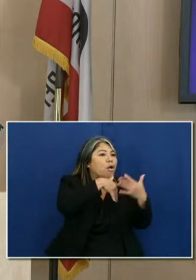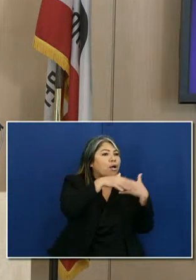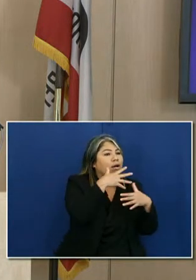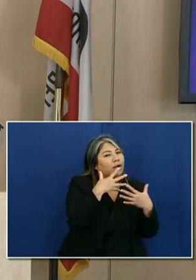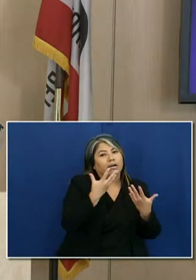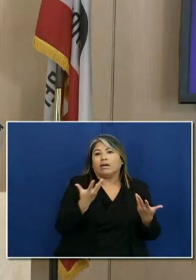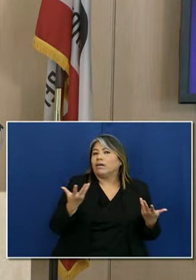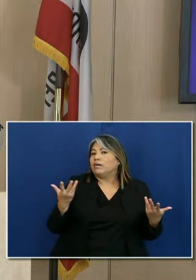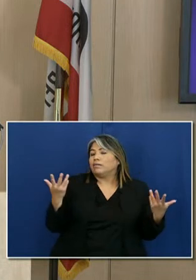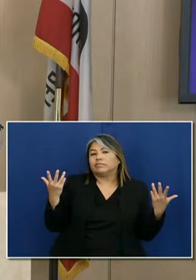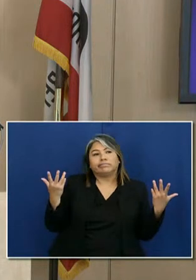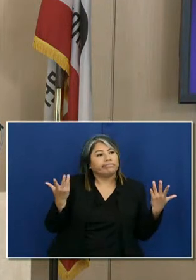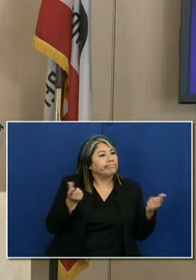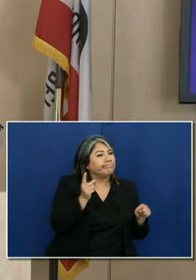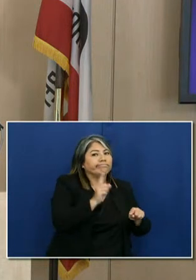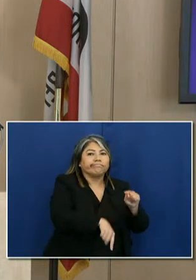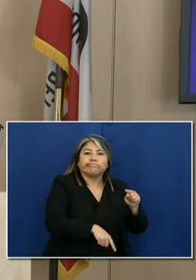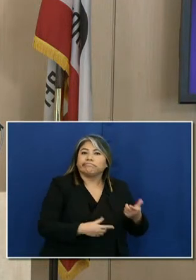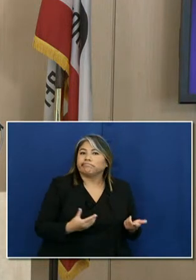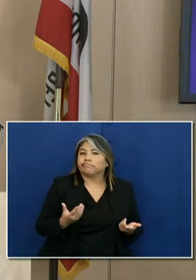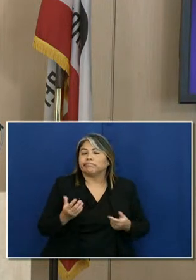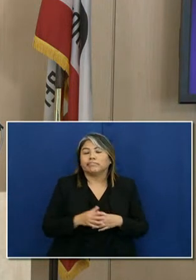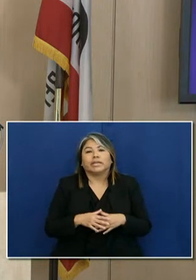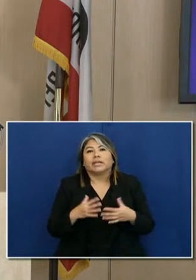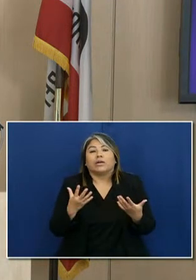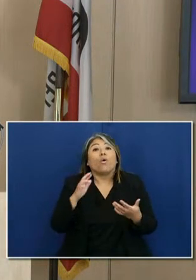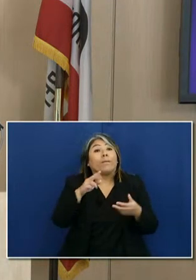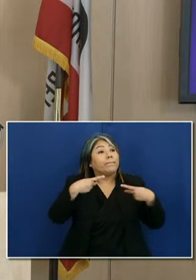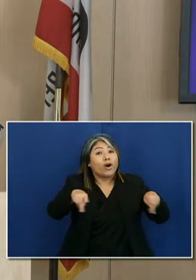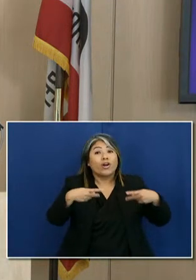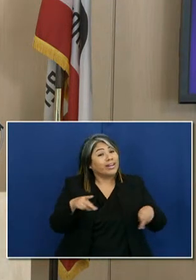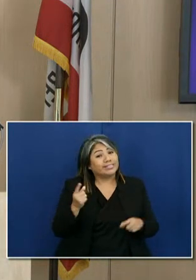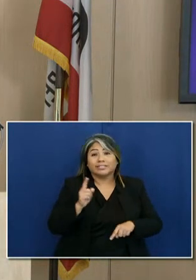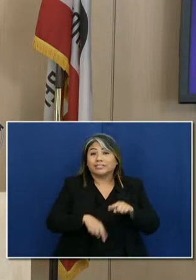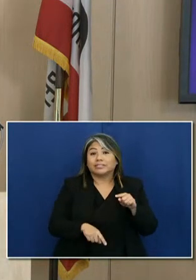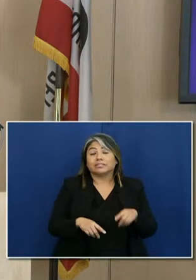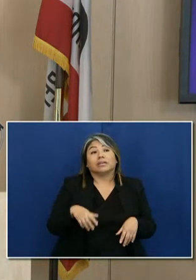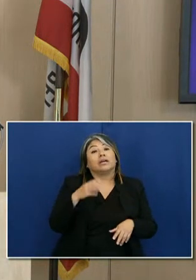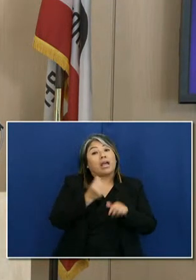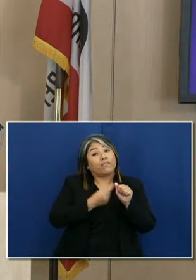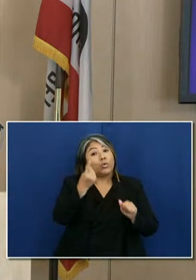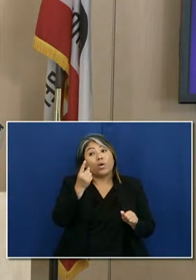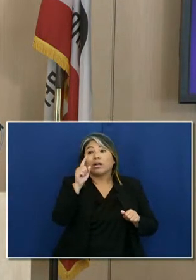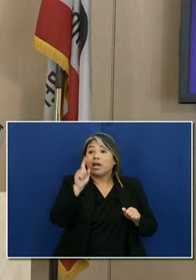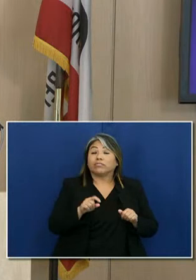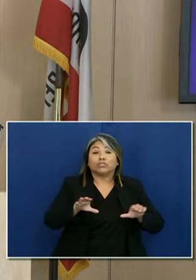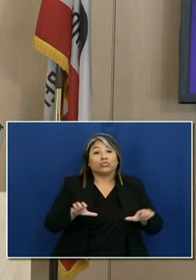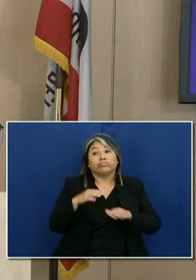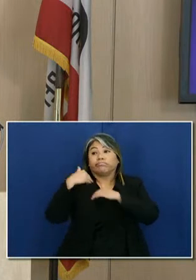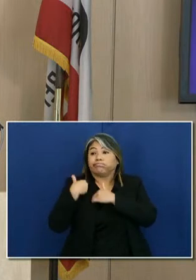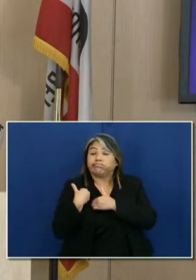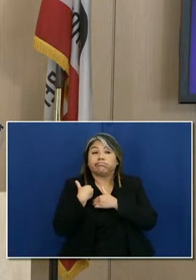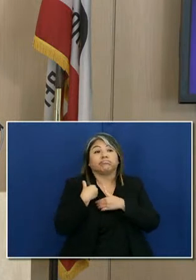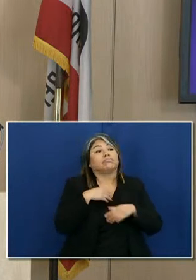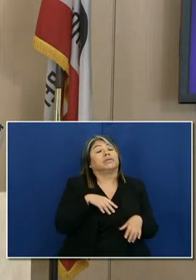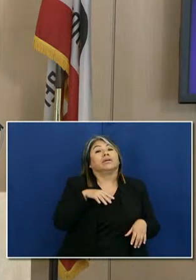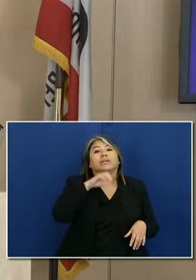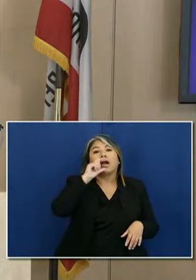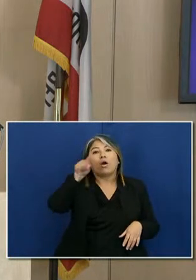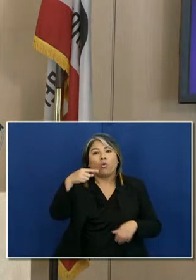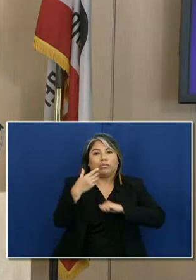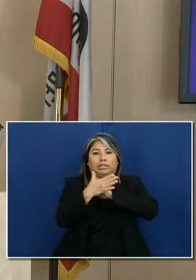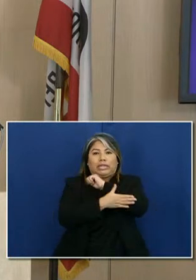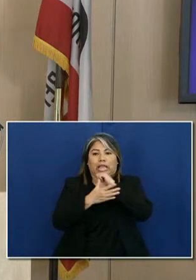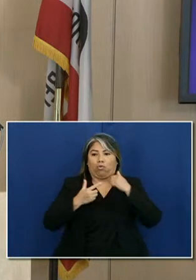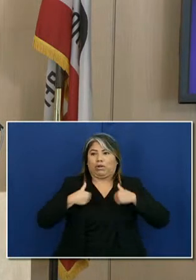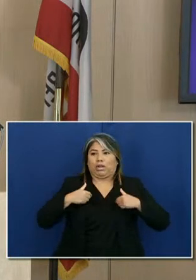have parties, or it just, again, everyone has to do their part, and it's not just the county that